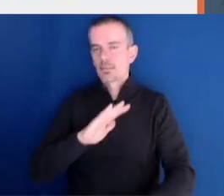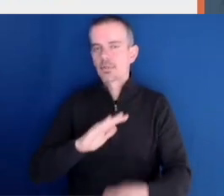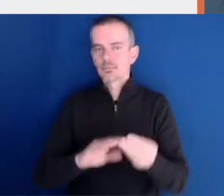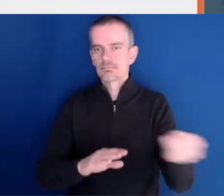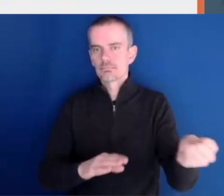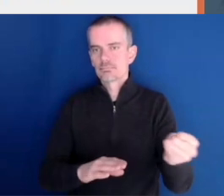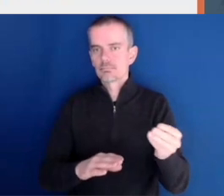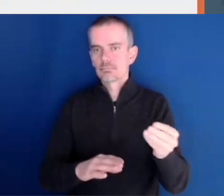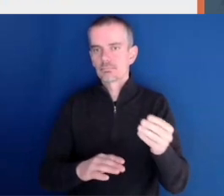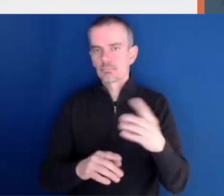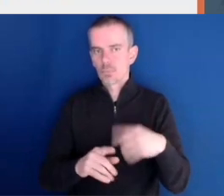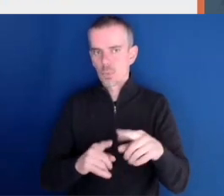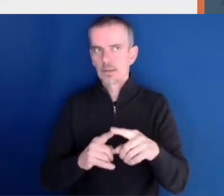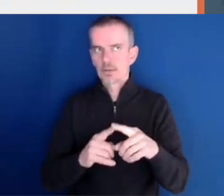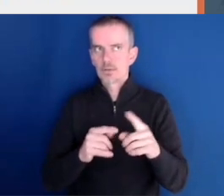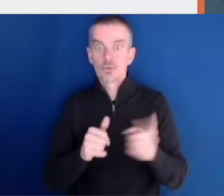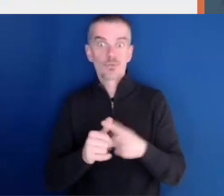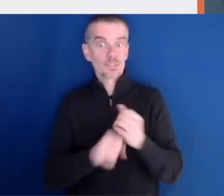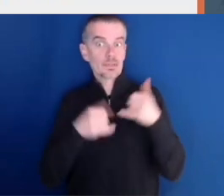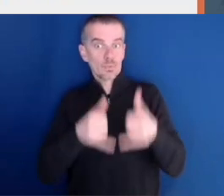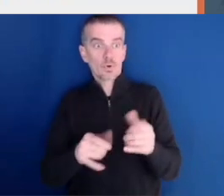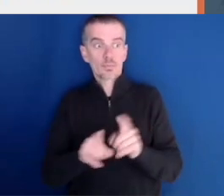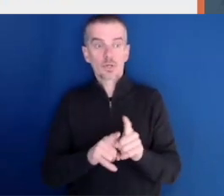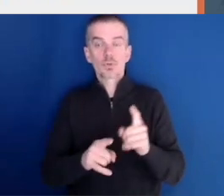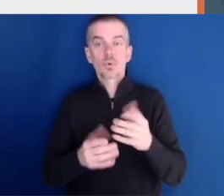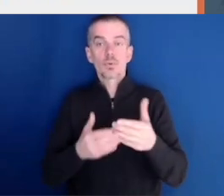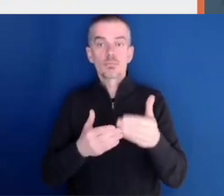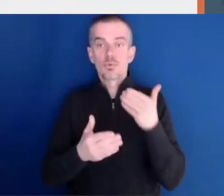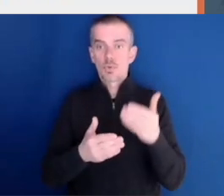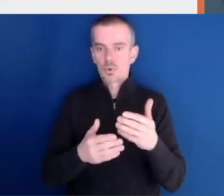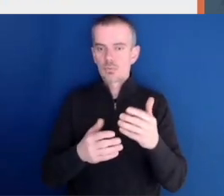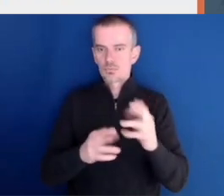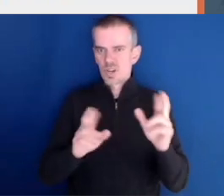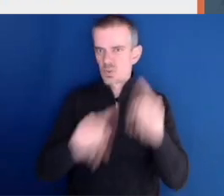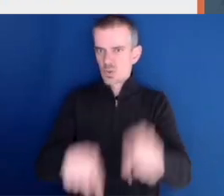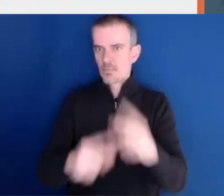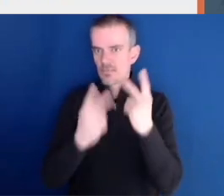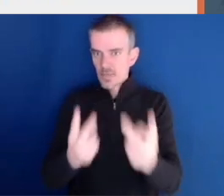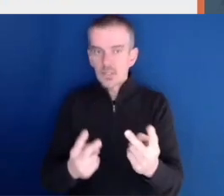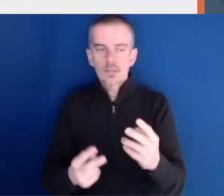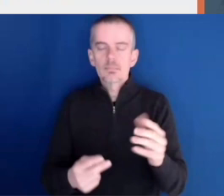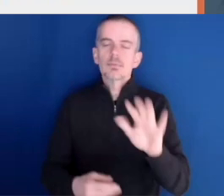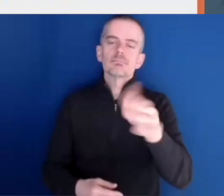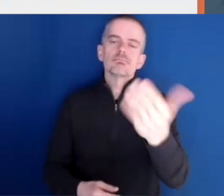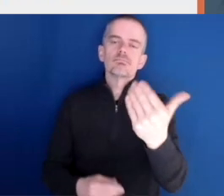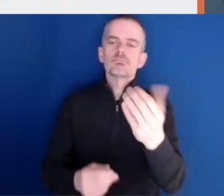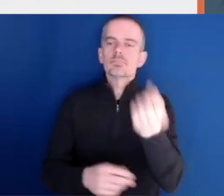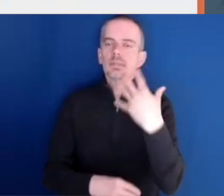award, but also in preparation for the site visit, they can ask for some, more specific policies too.